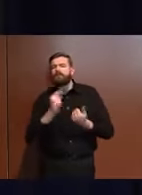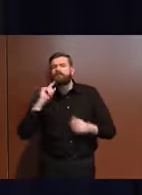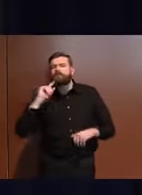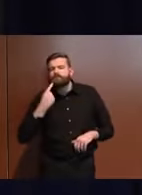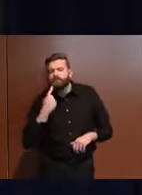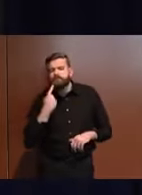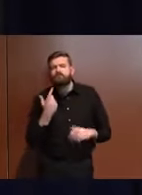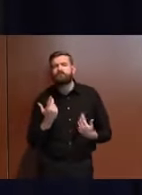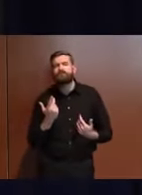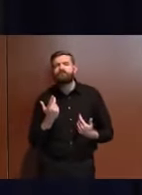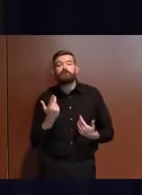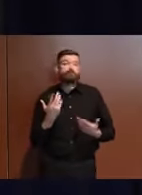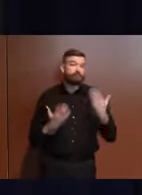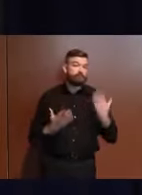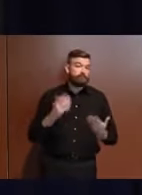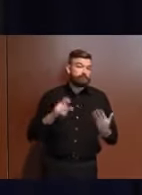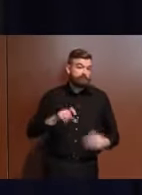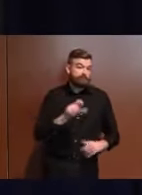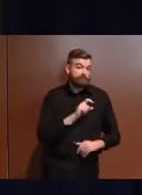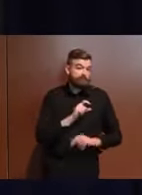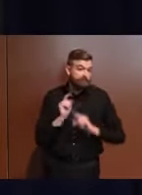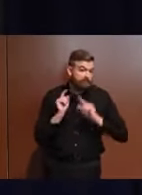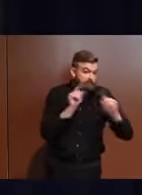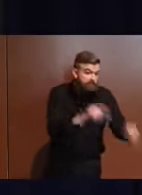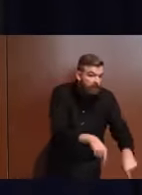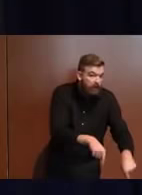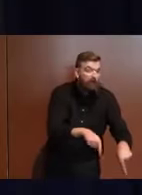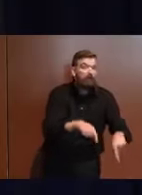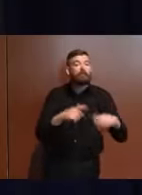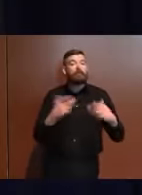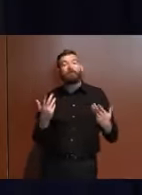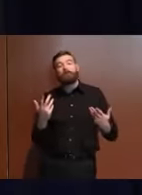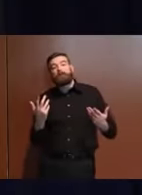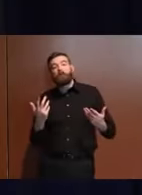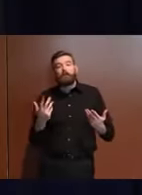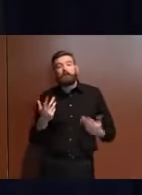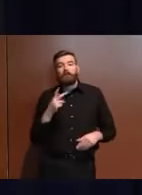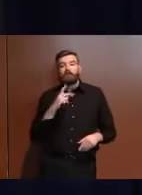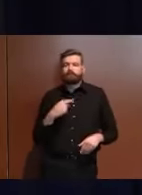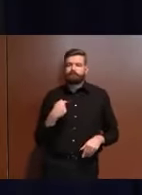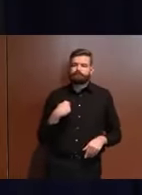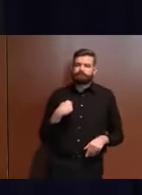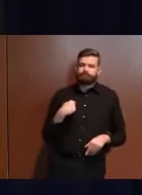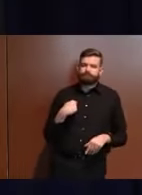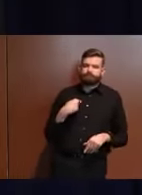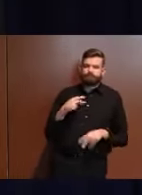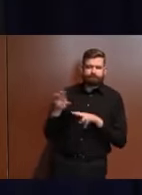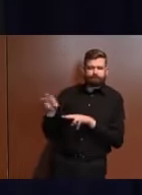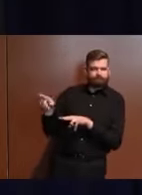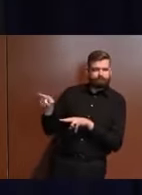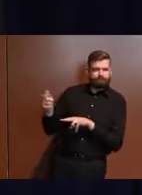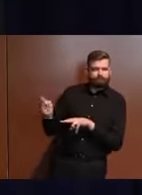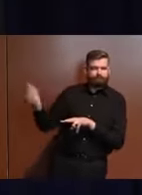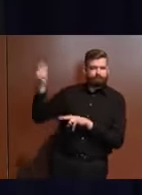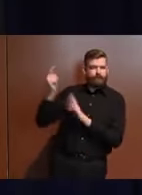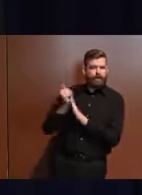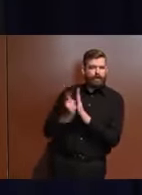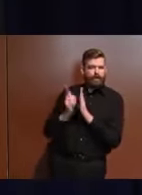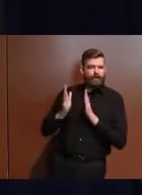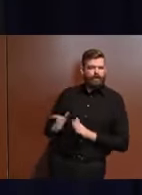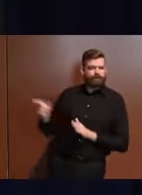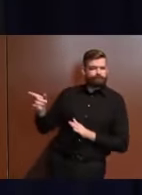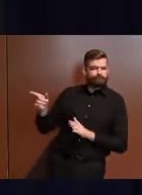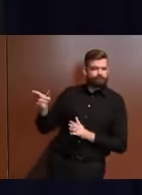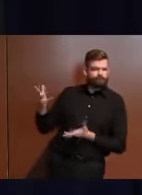enforcement response. I think between the Office of the Attorney General, where the Consumer Affairs function is built into there, that both, I